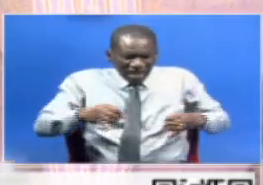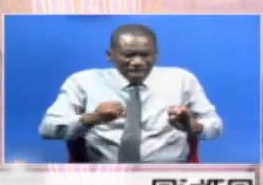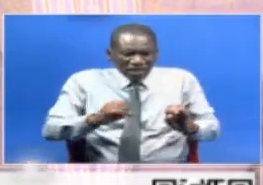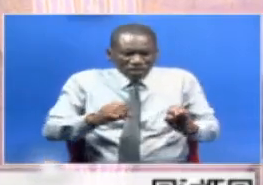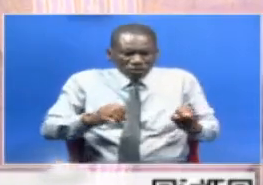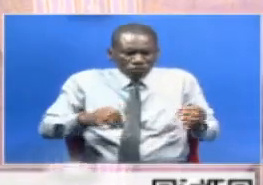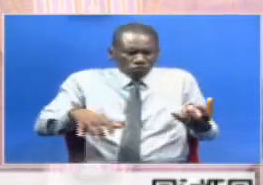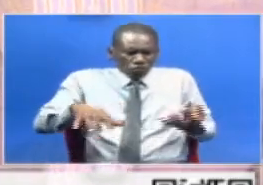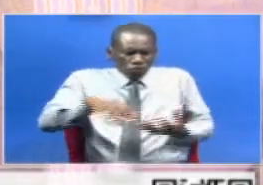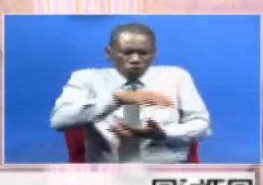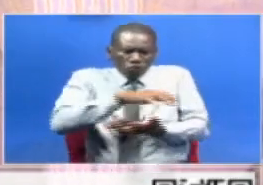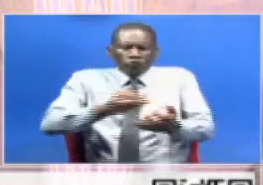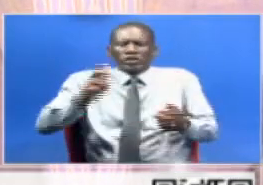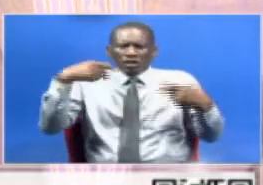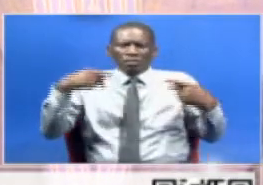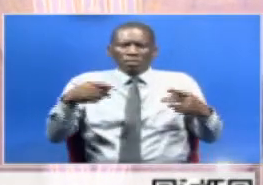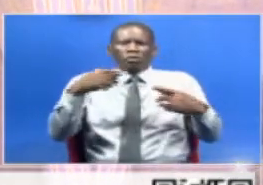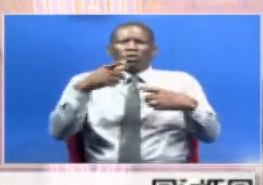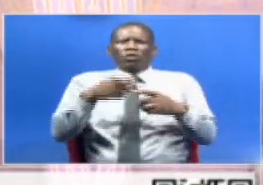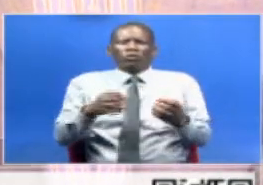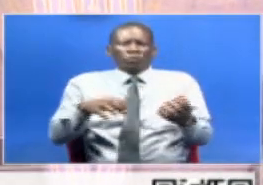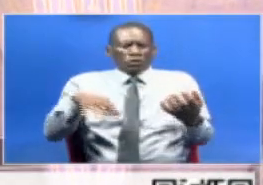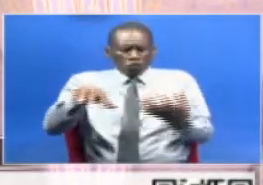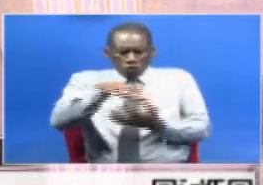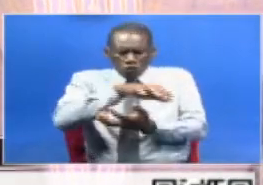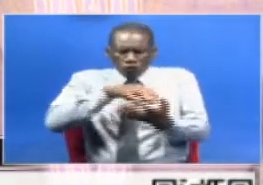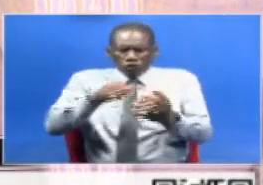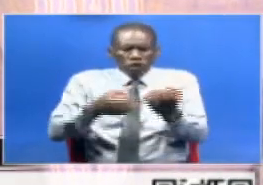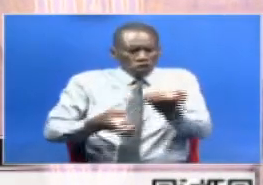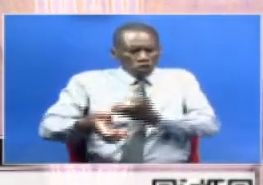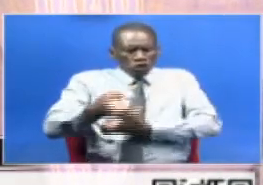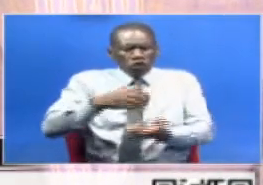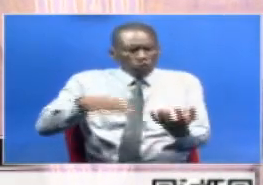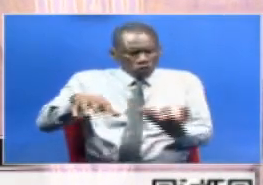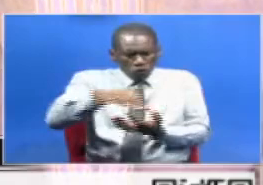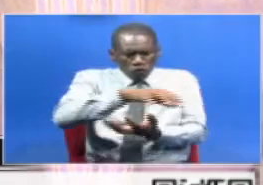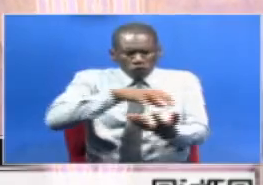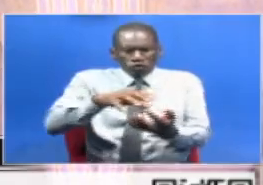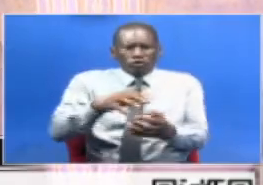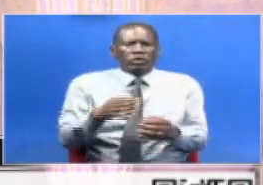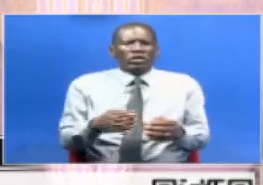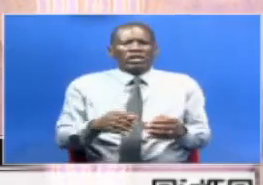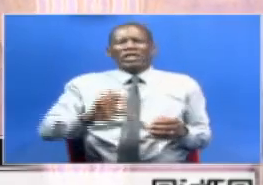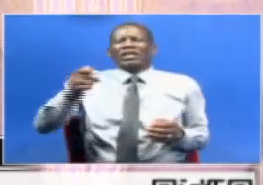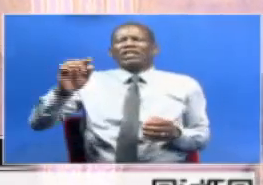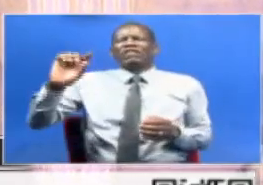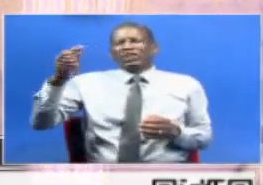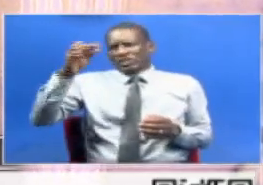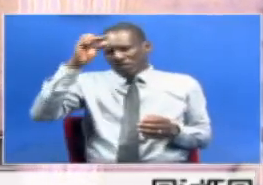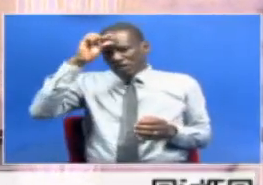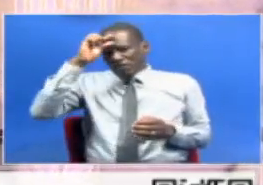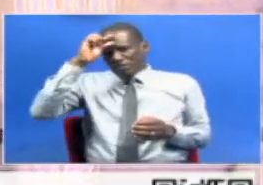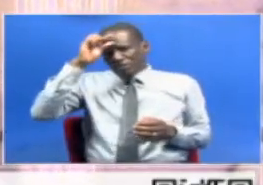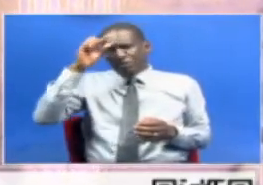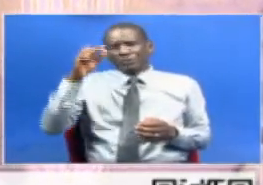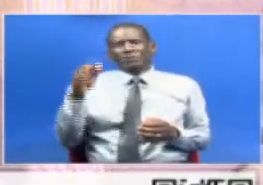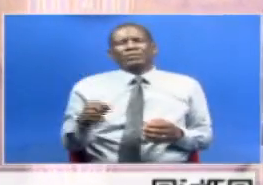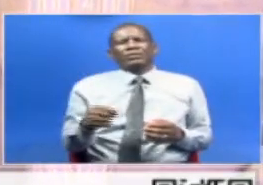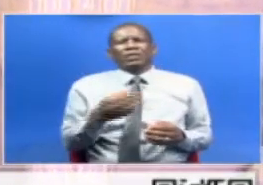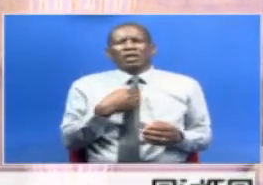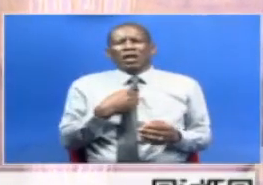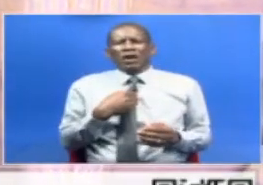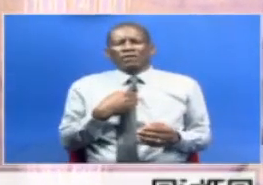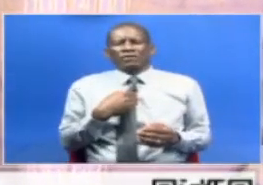Kenyans from the mess, economic mess, the Kenya Kwanza regime has